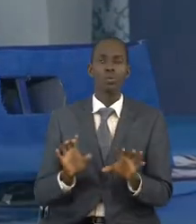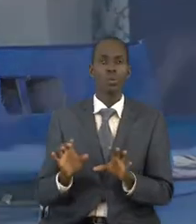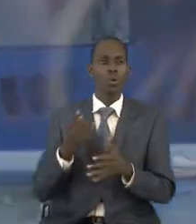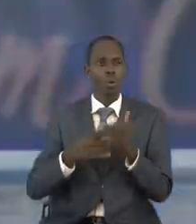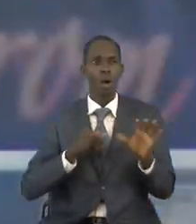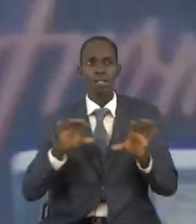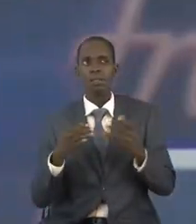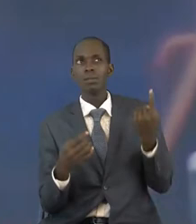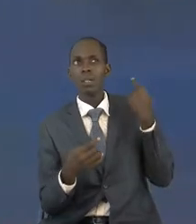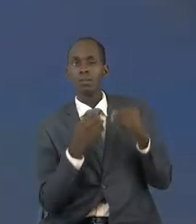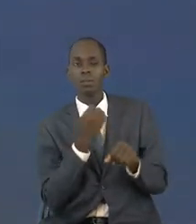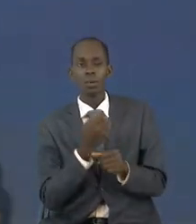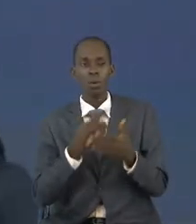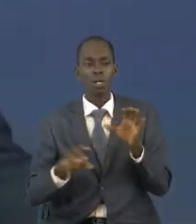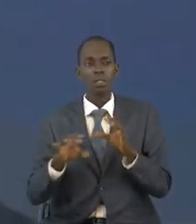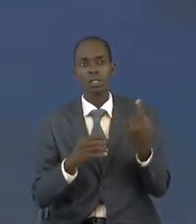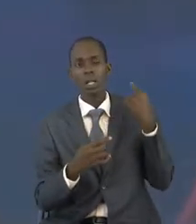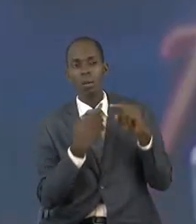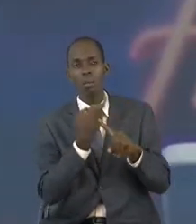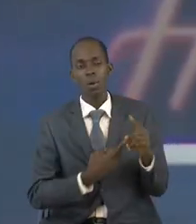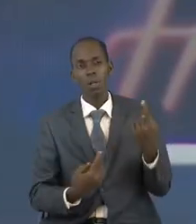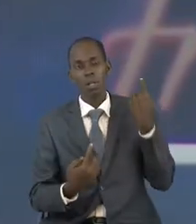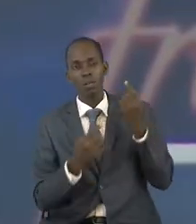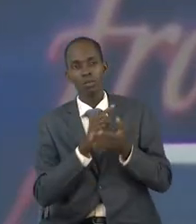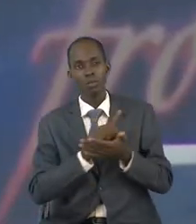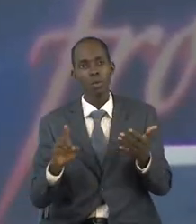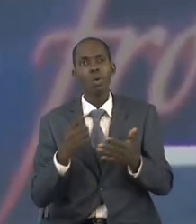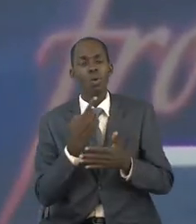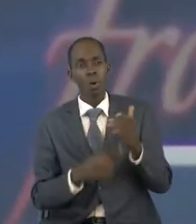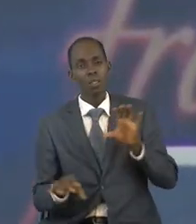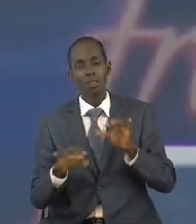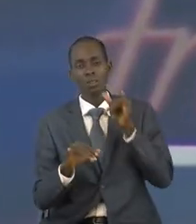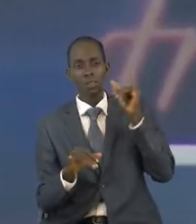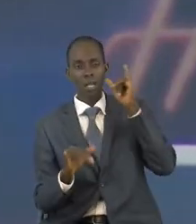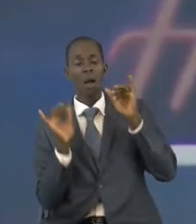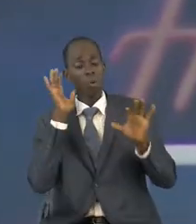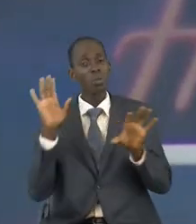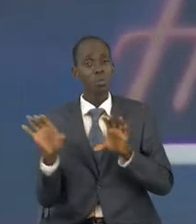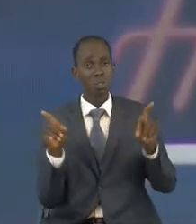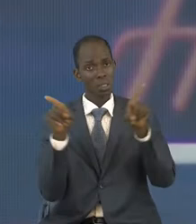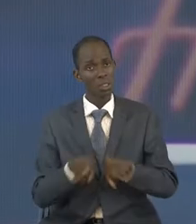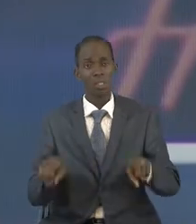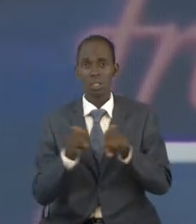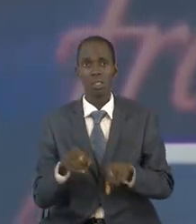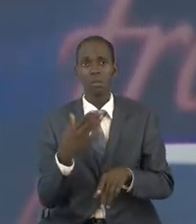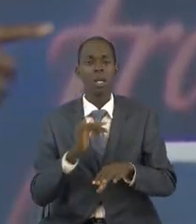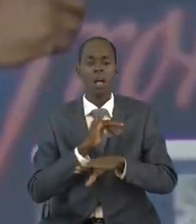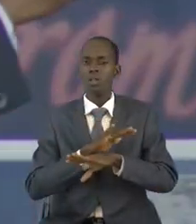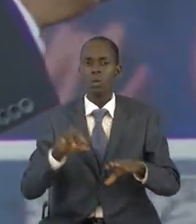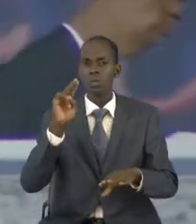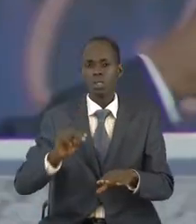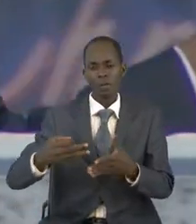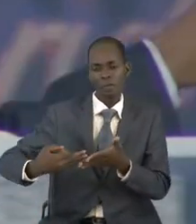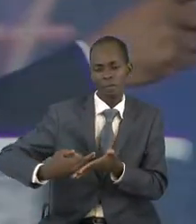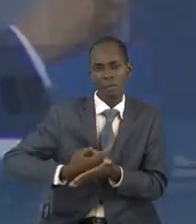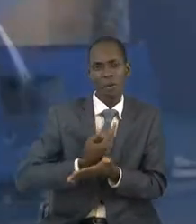what I did last month, what I did last week, what I did yesterday, I'm going to do the same thing. I don't need any fresh revelation from you.